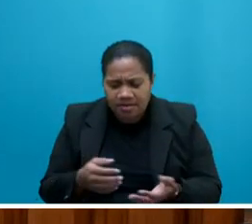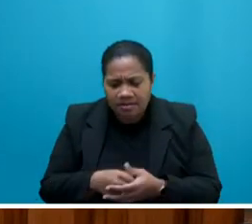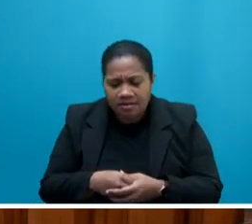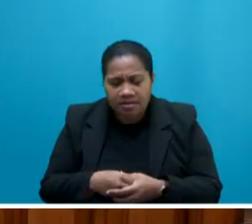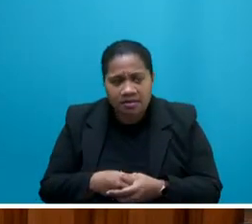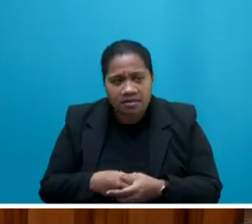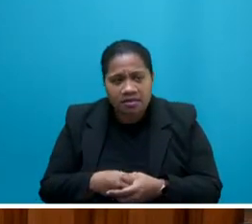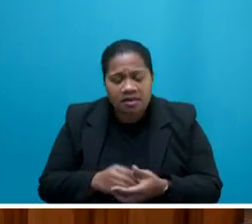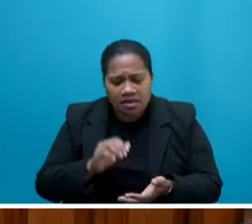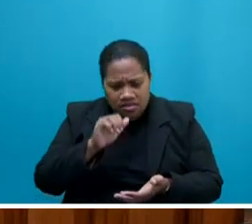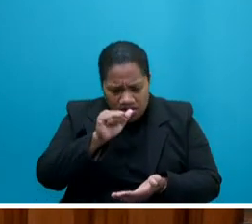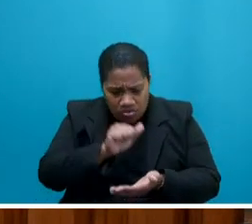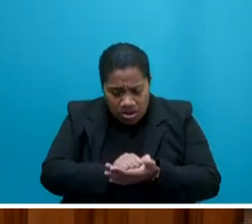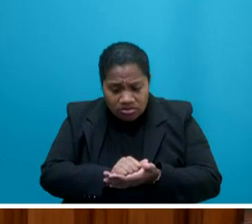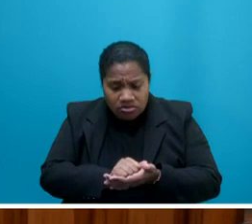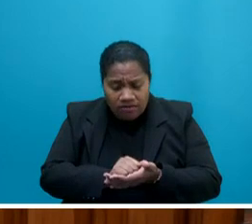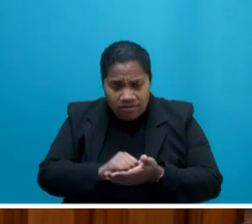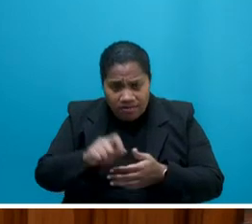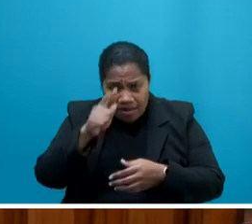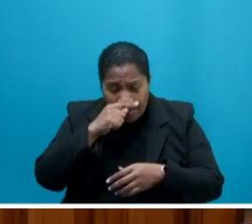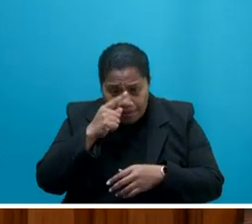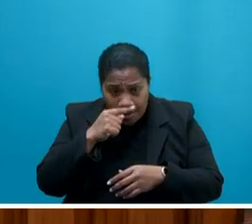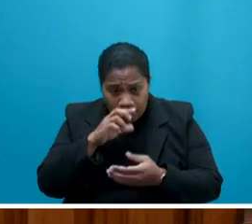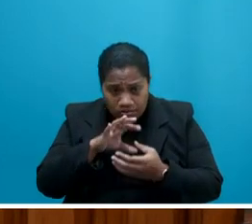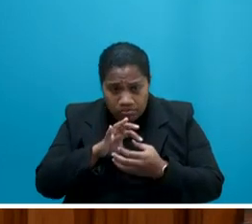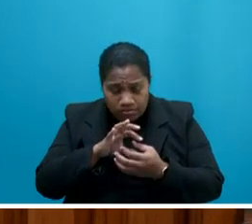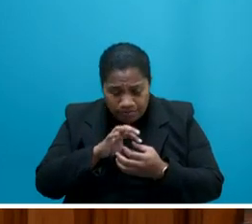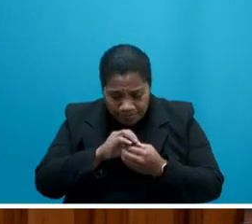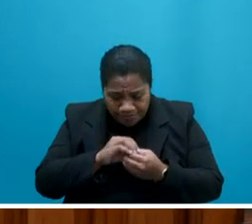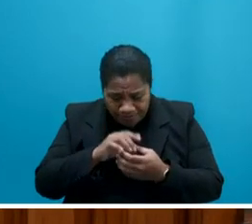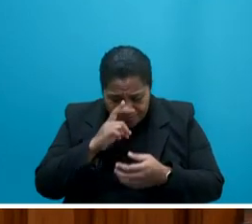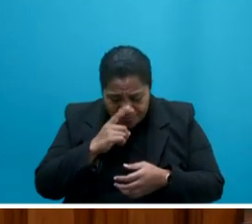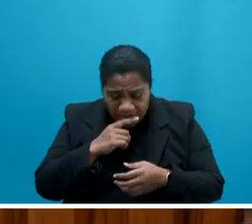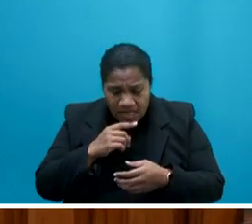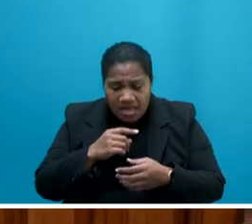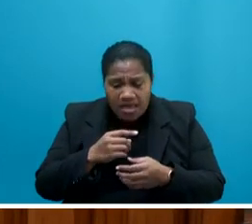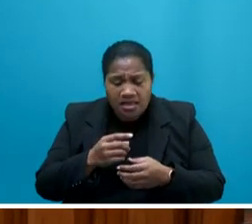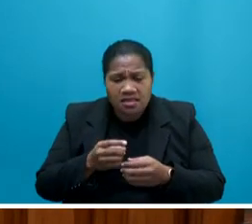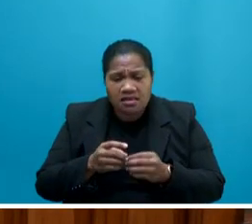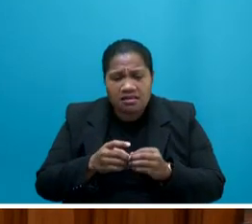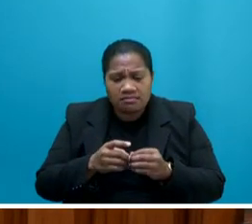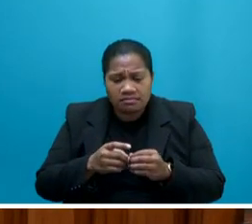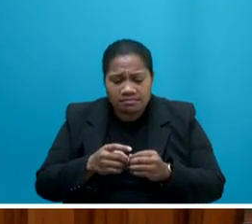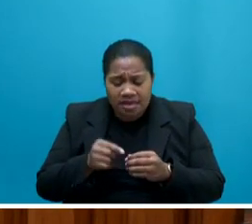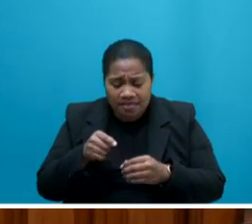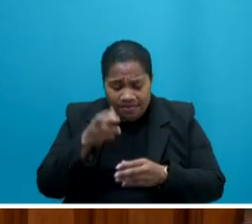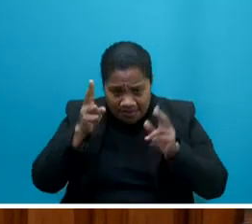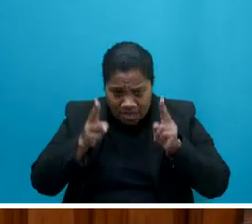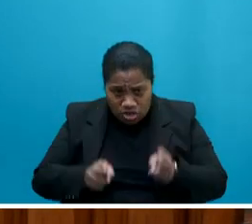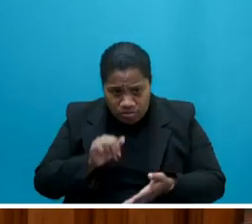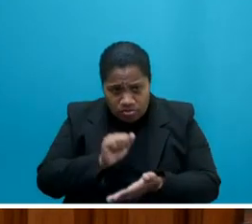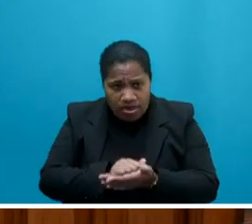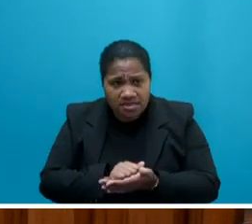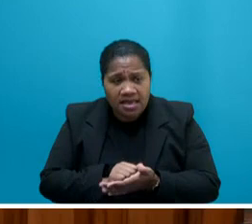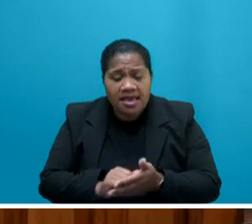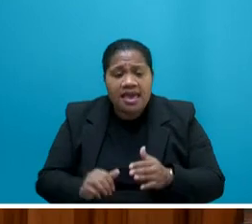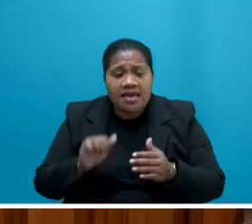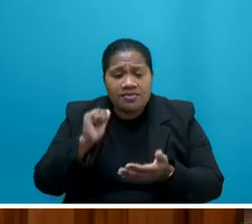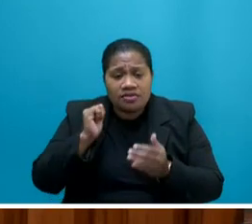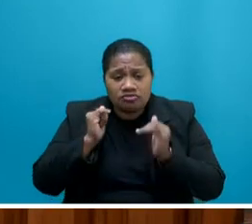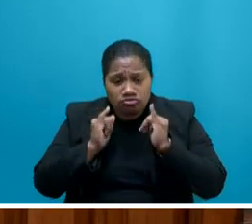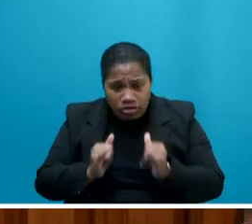of the indigenous people, universal declaration of human rights, and every fabric of justice and good